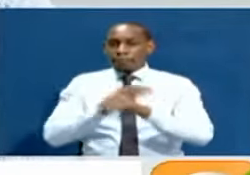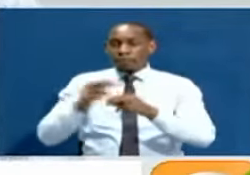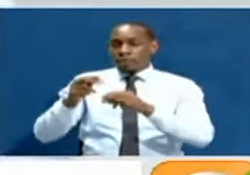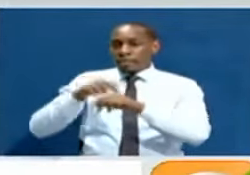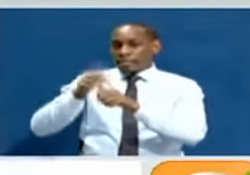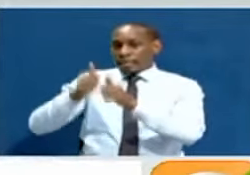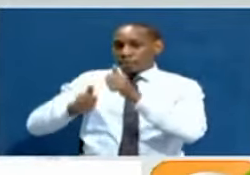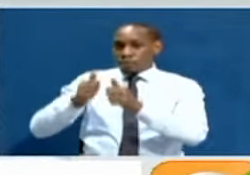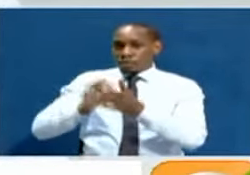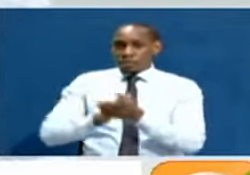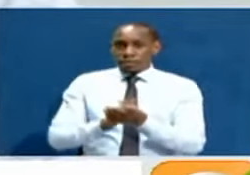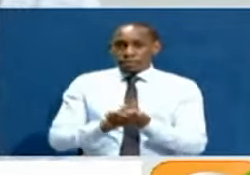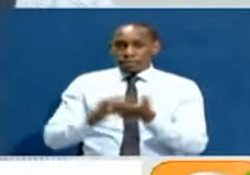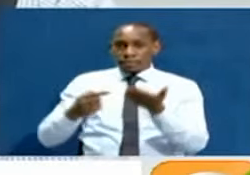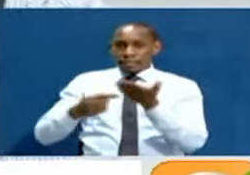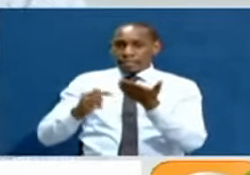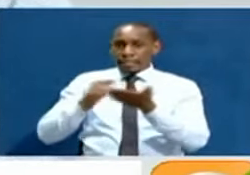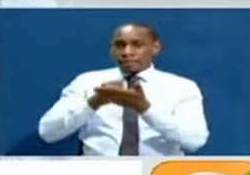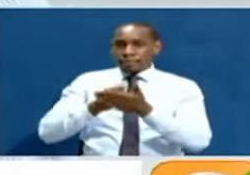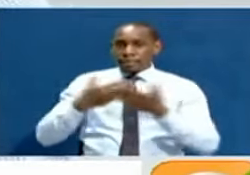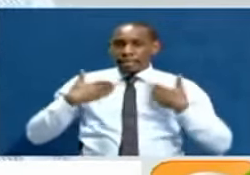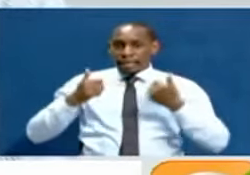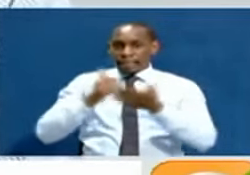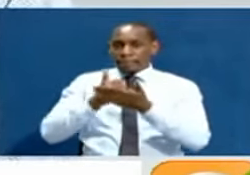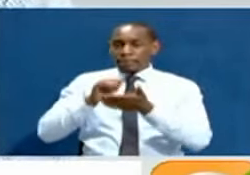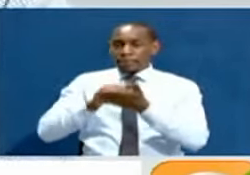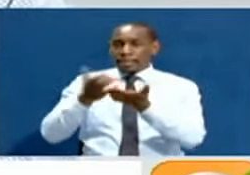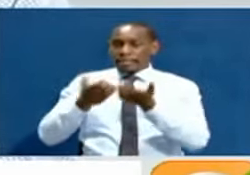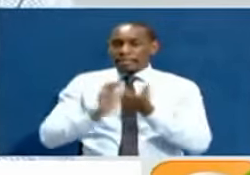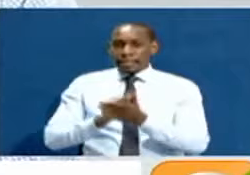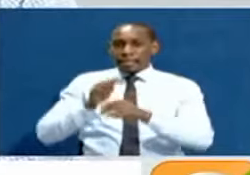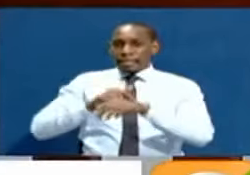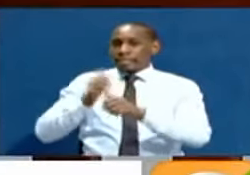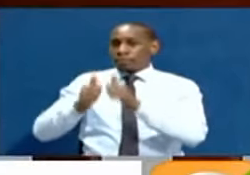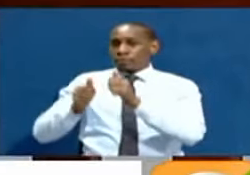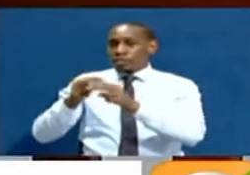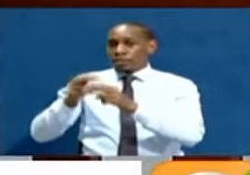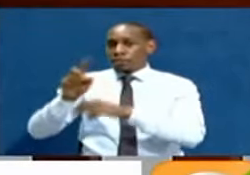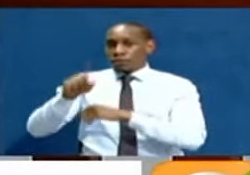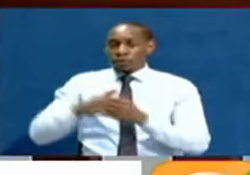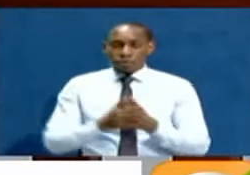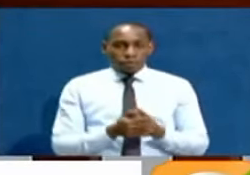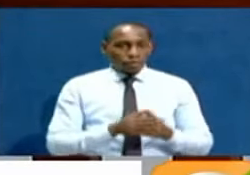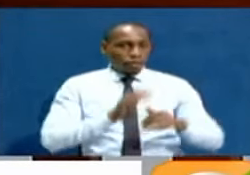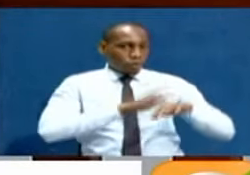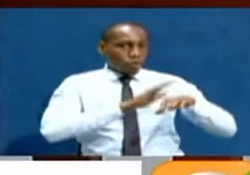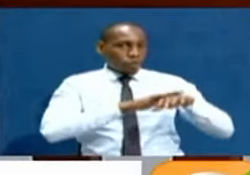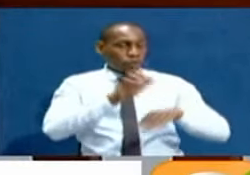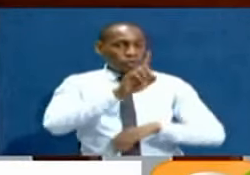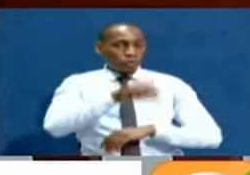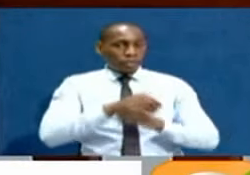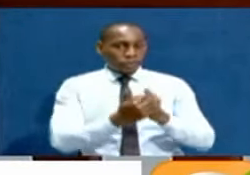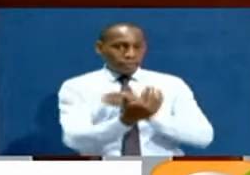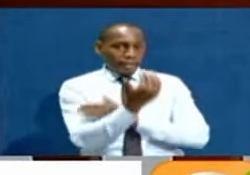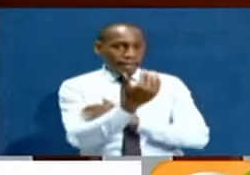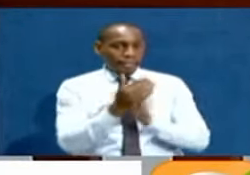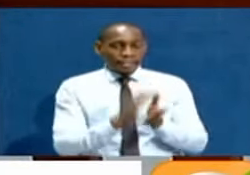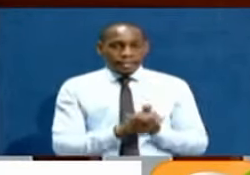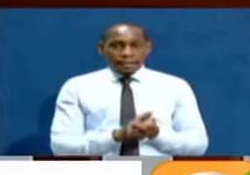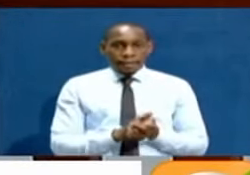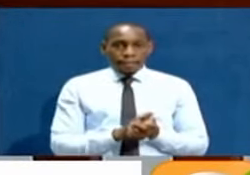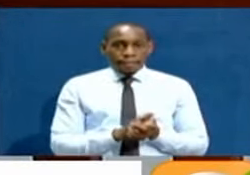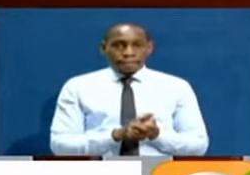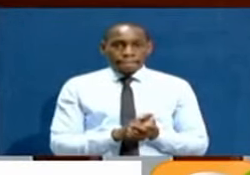think, with all that digital passport, the health passport that they're asking for, how soon? Look, that's a very difficult question to give an answer to. I mean, depending